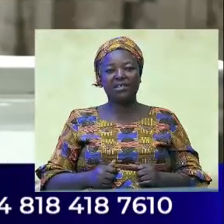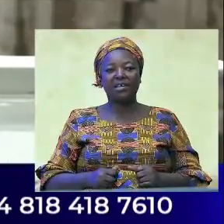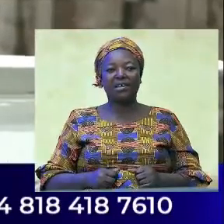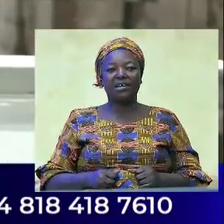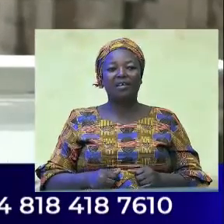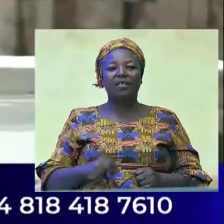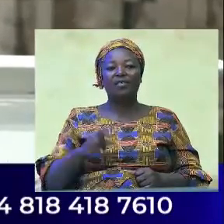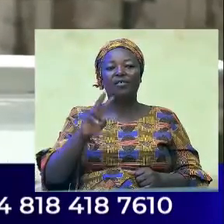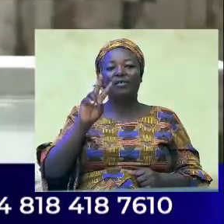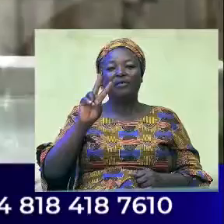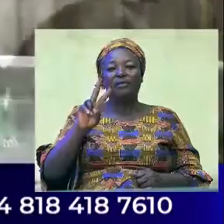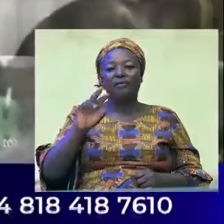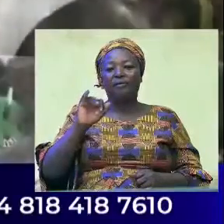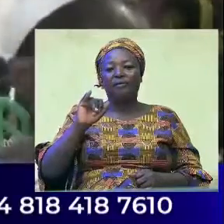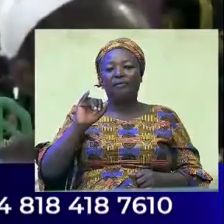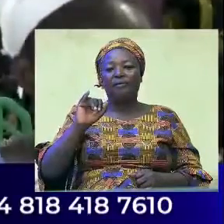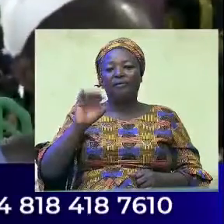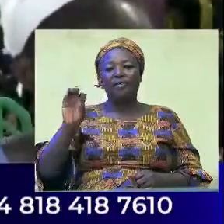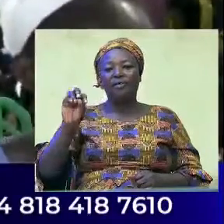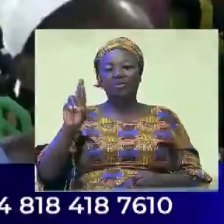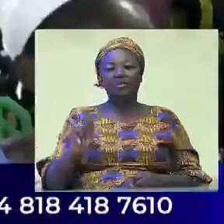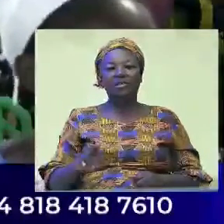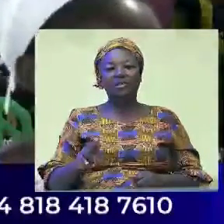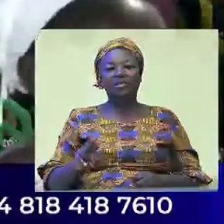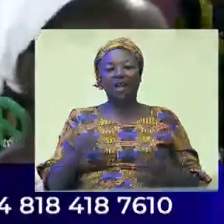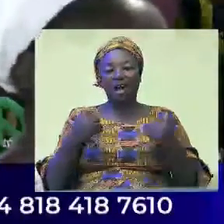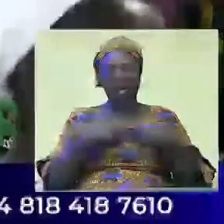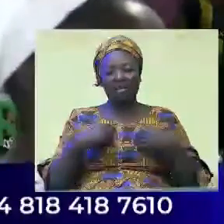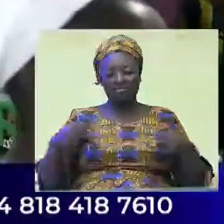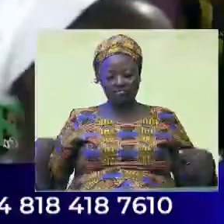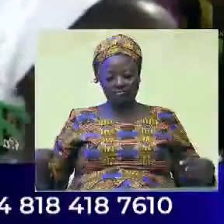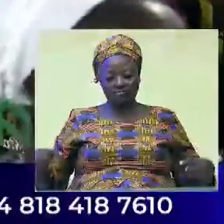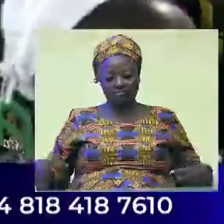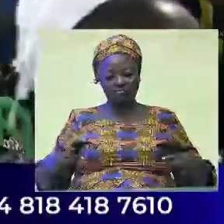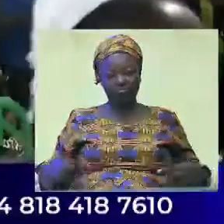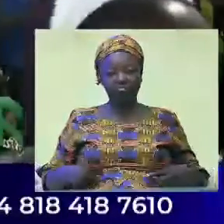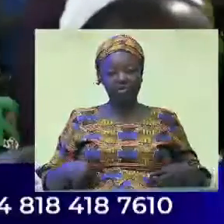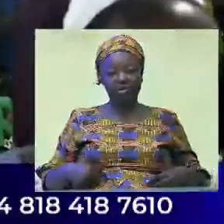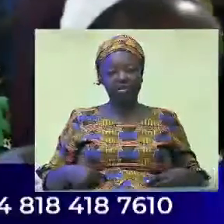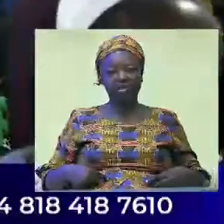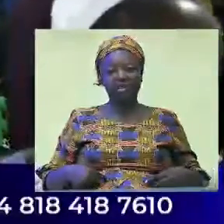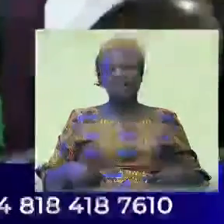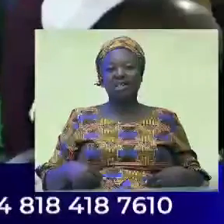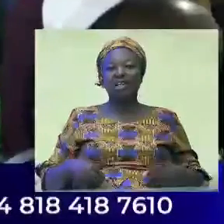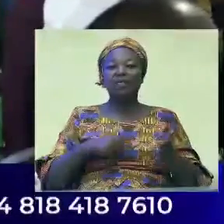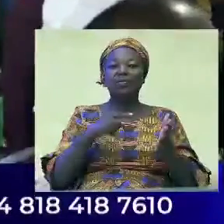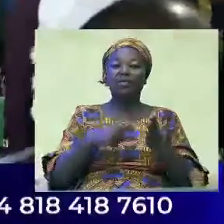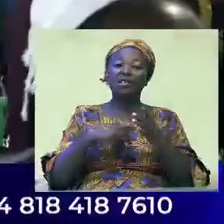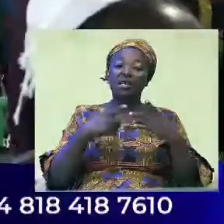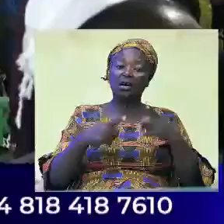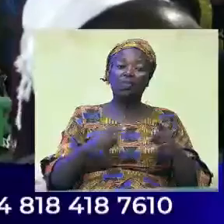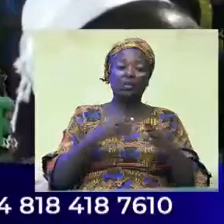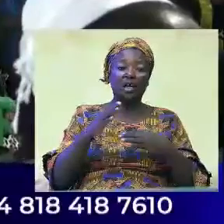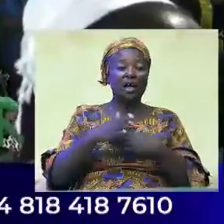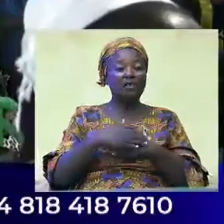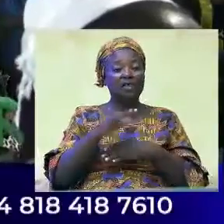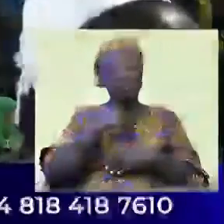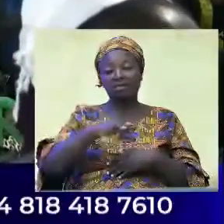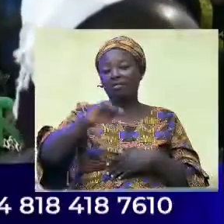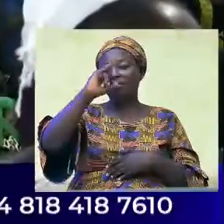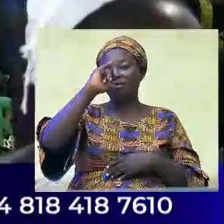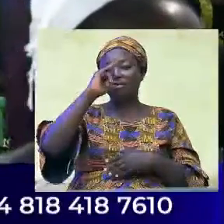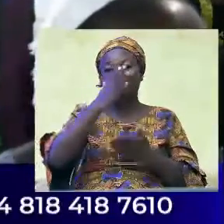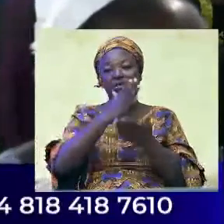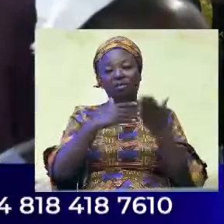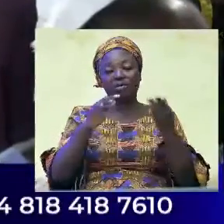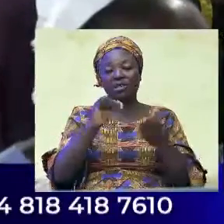miracles happening instantaneously. Victory Ohandia had nausea, vomiting, and stomach disorder. This